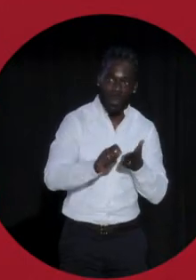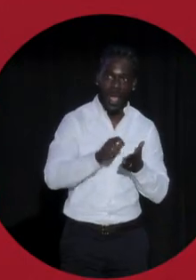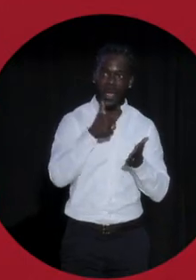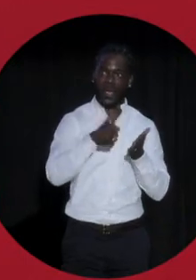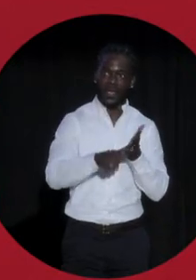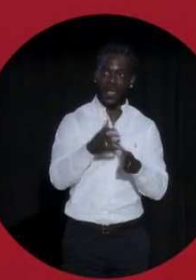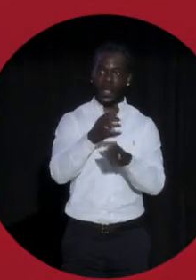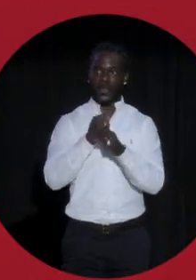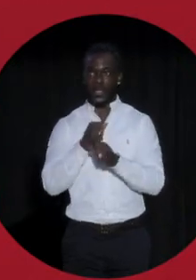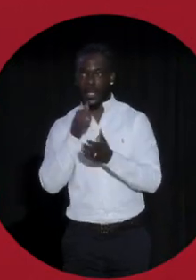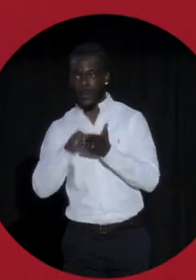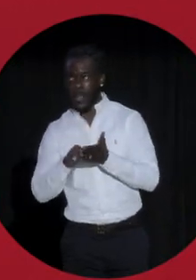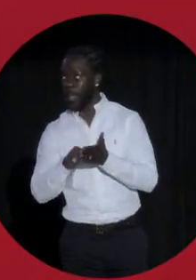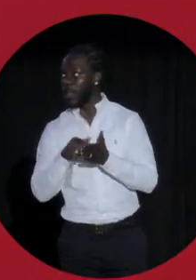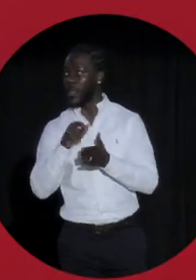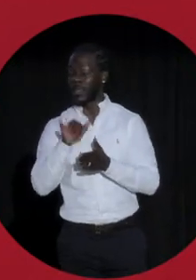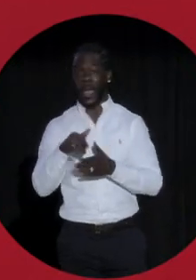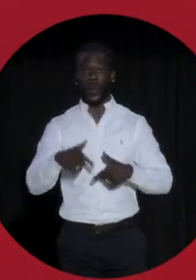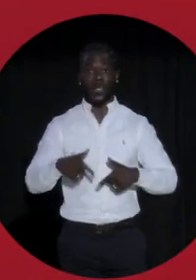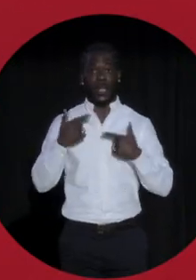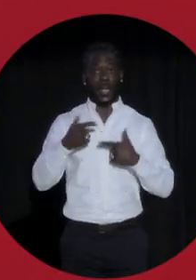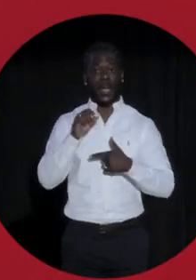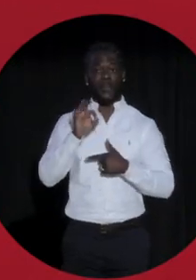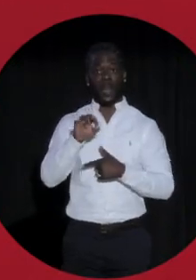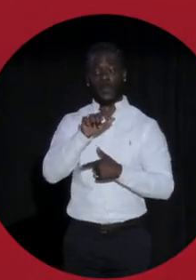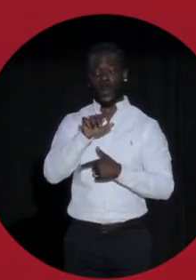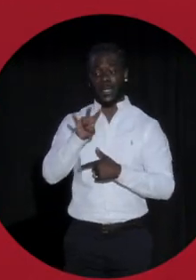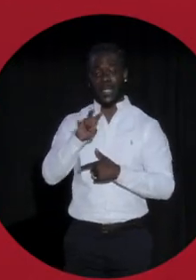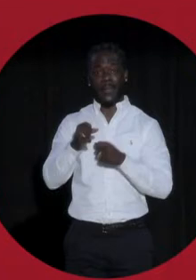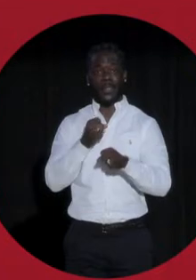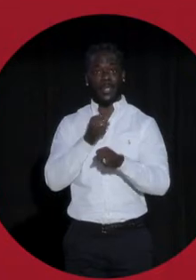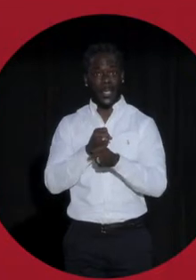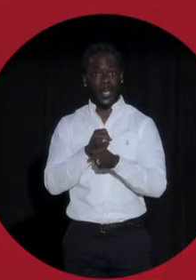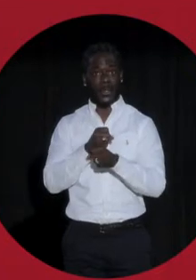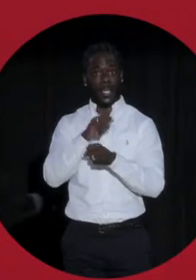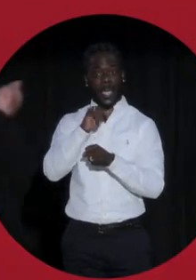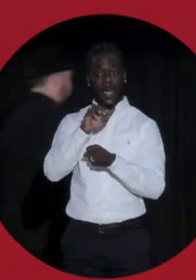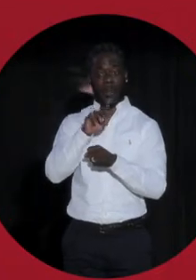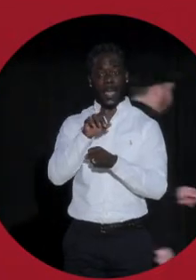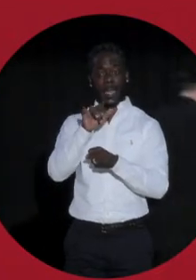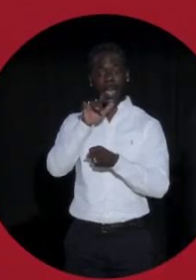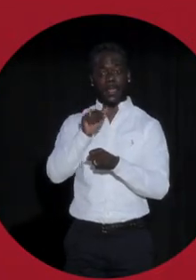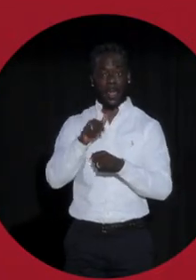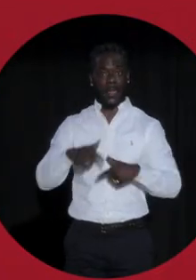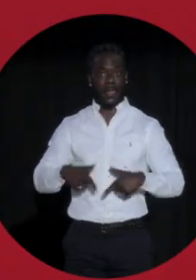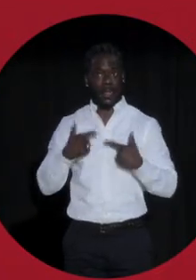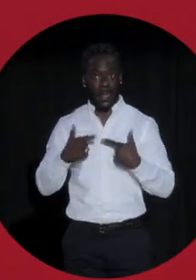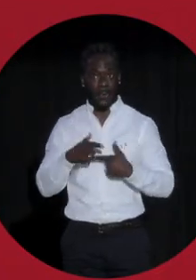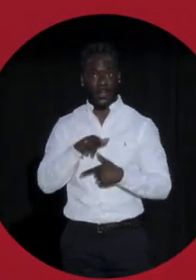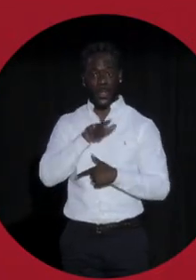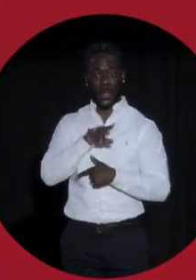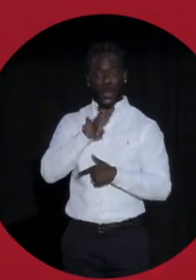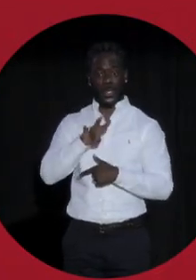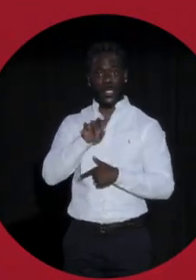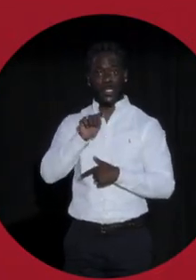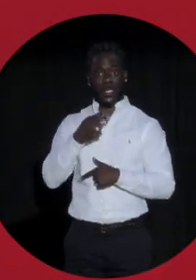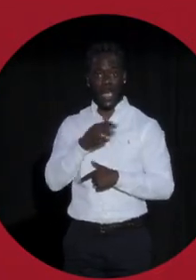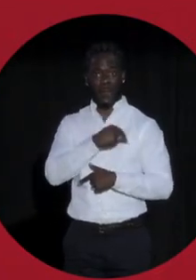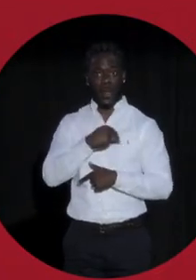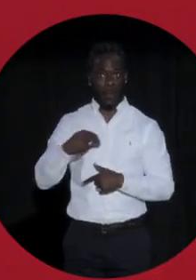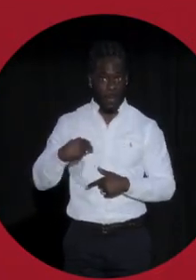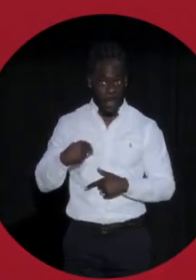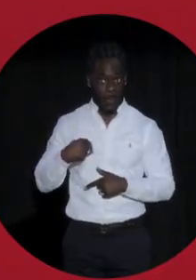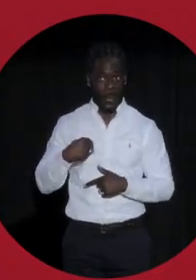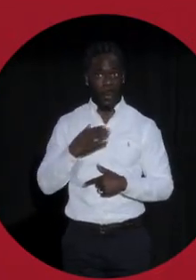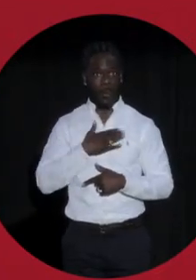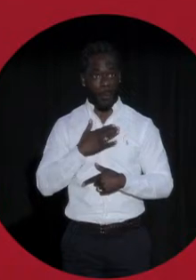the life for 27 years that the great Mandela lived. As the 36-member delegation, absent my